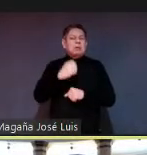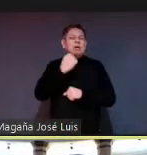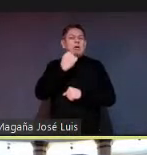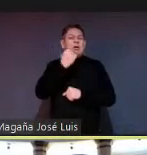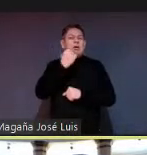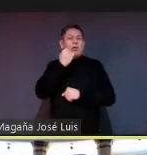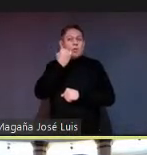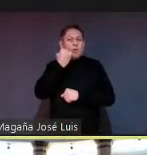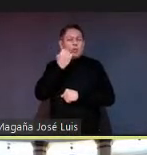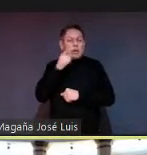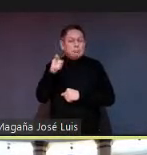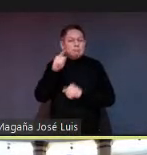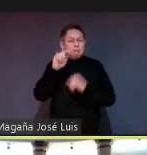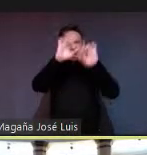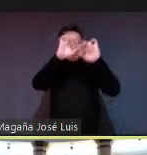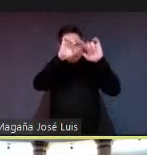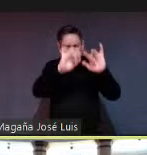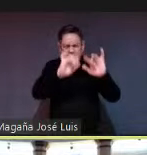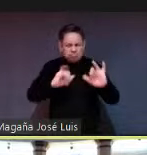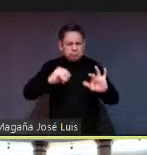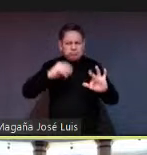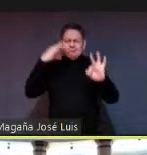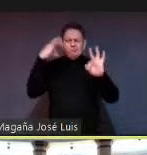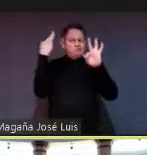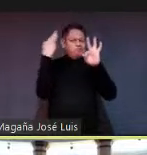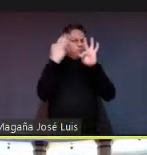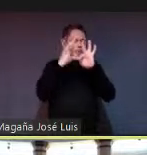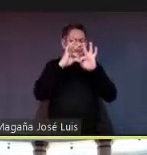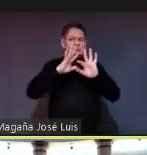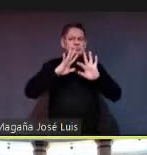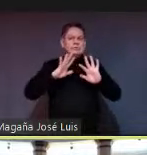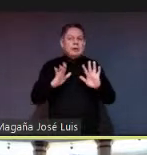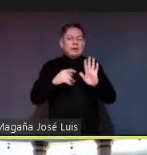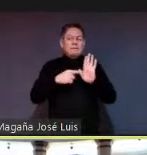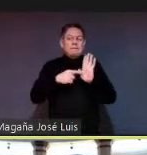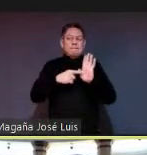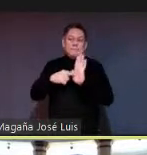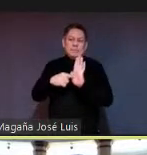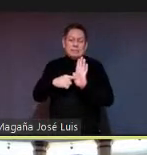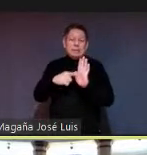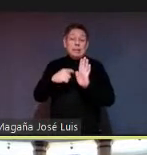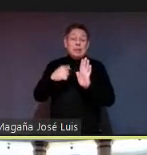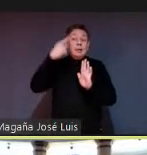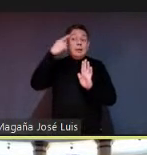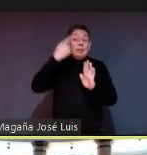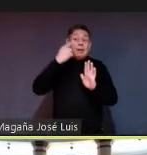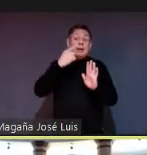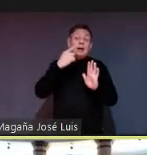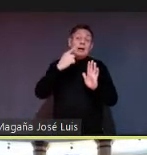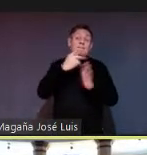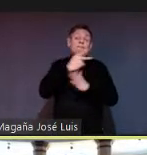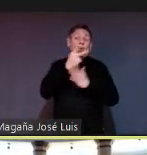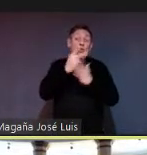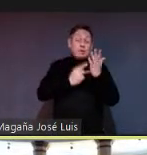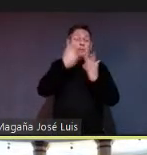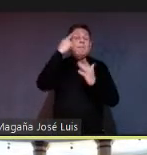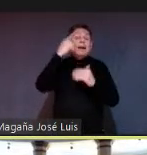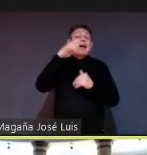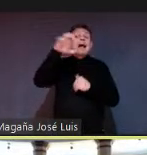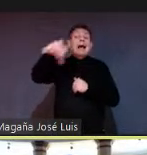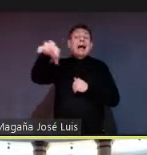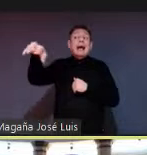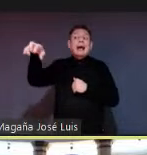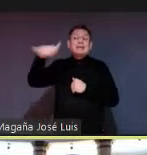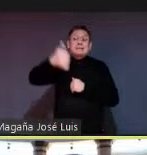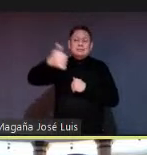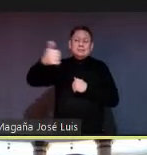we decided what were the competencies for the medical school. These pertain to medical